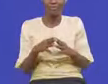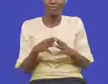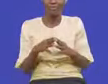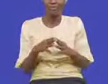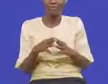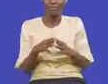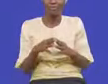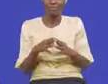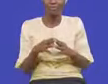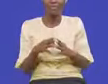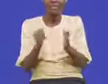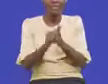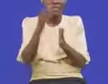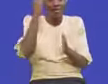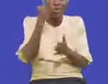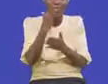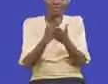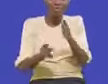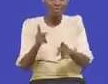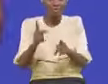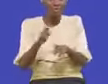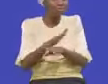That's why some people don't understand.